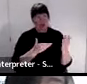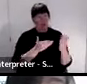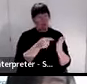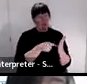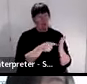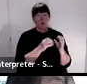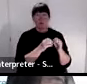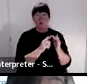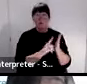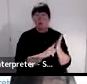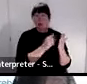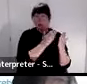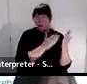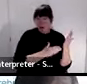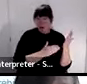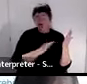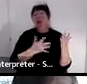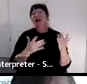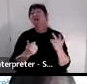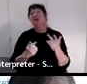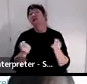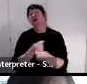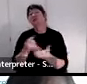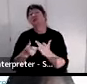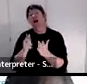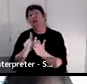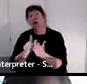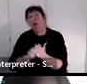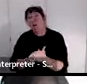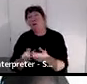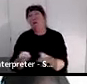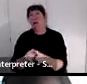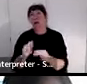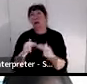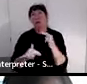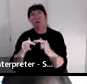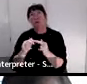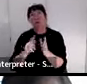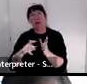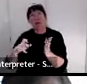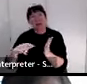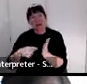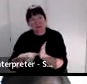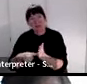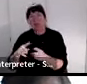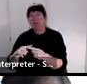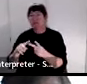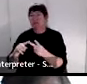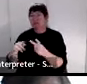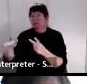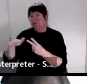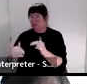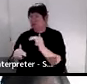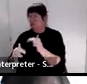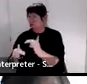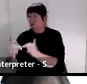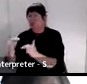to legislation, being the Building Act, the Local Government Act for councils, and the Natural and Built Environment Act. So